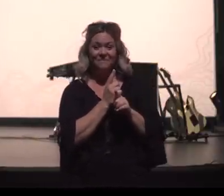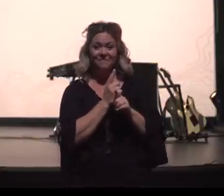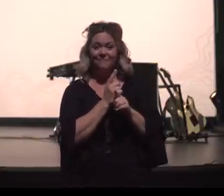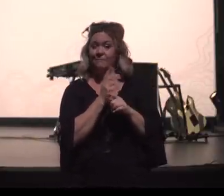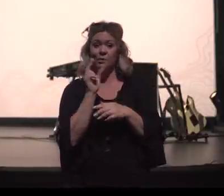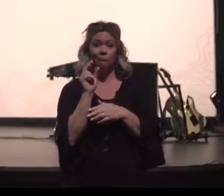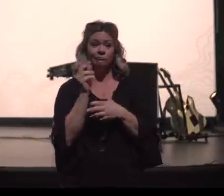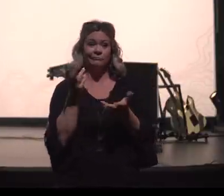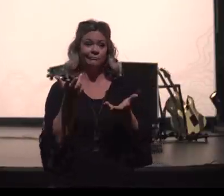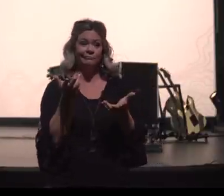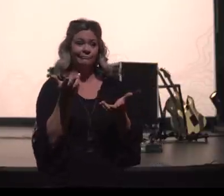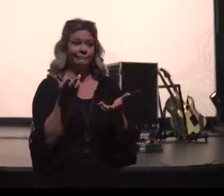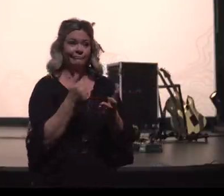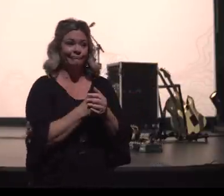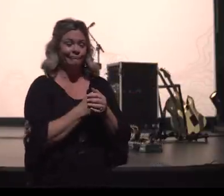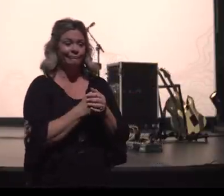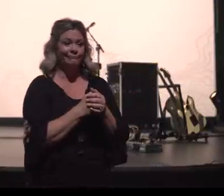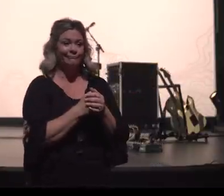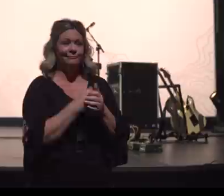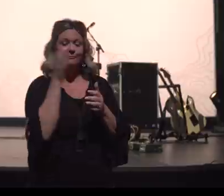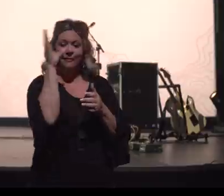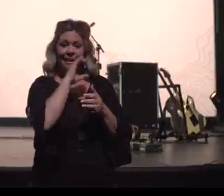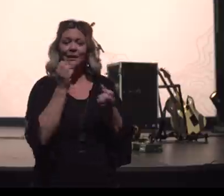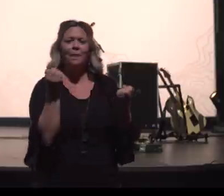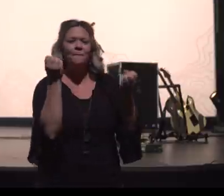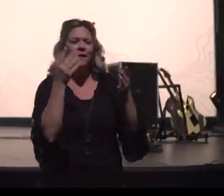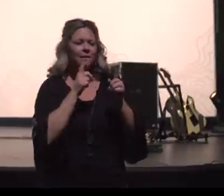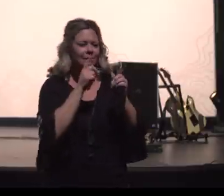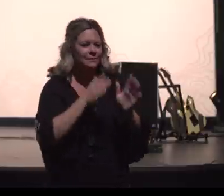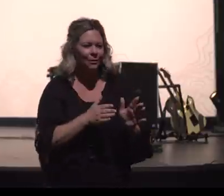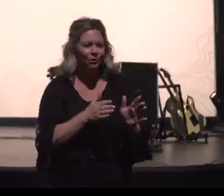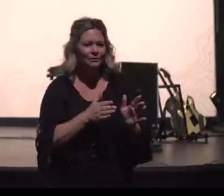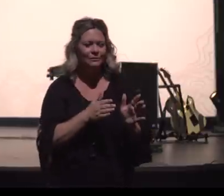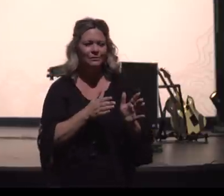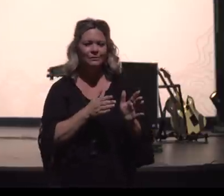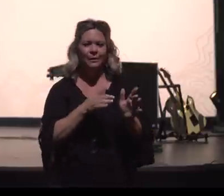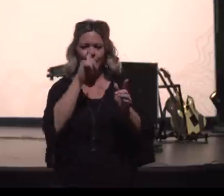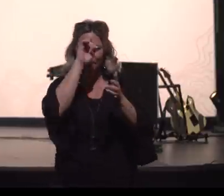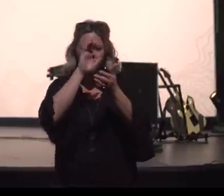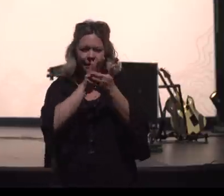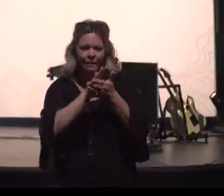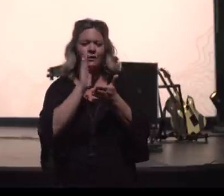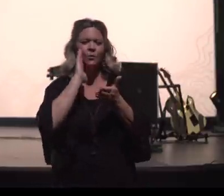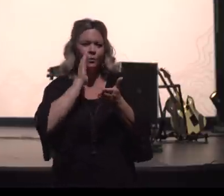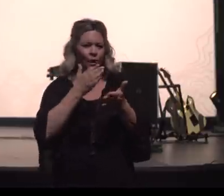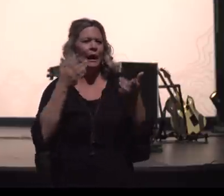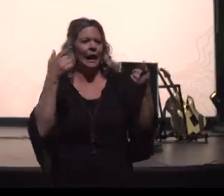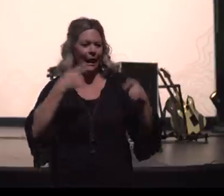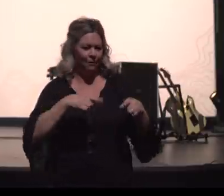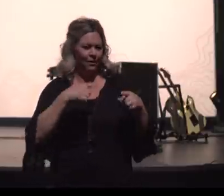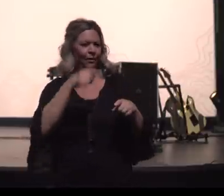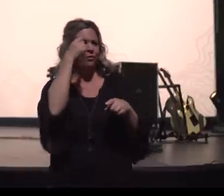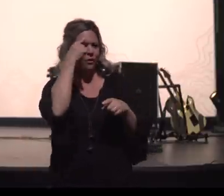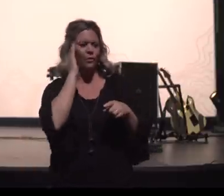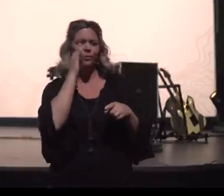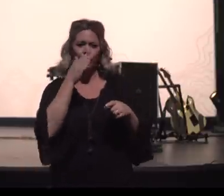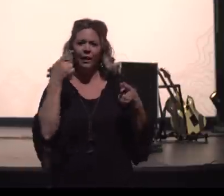No. Guess how many of the disciples believed it would happen and thought it would